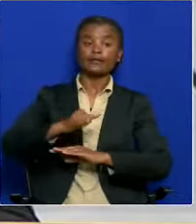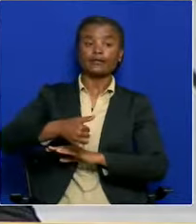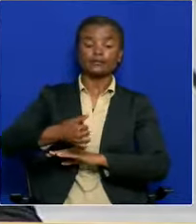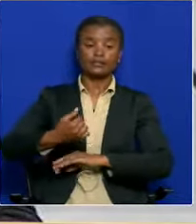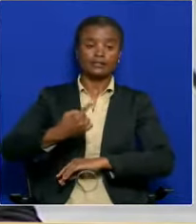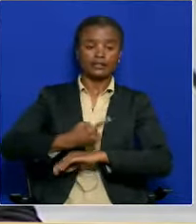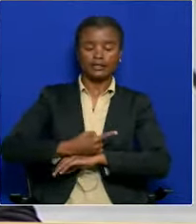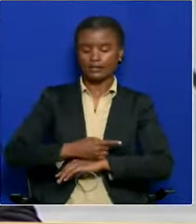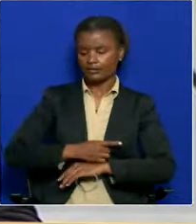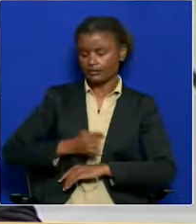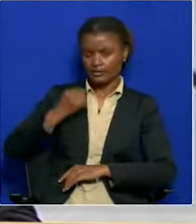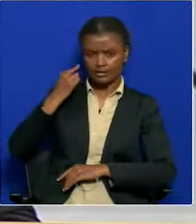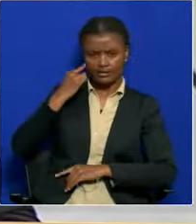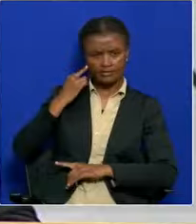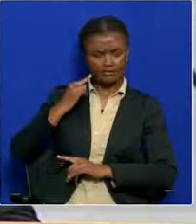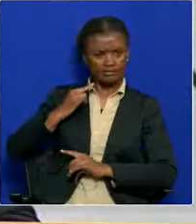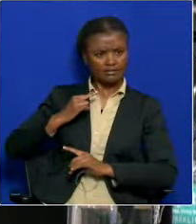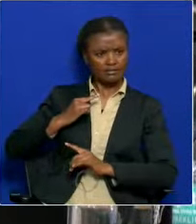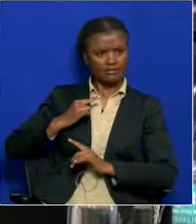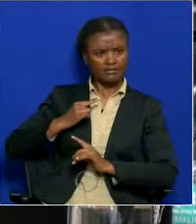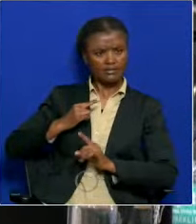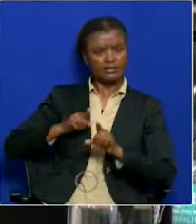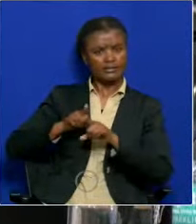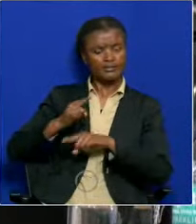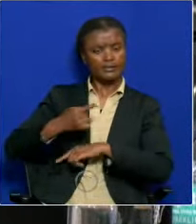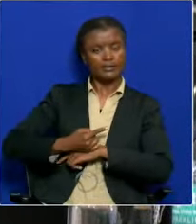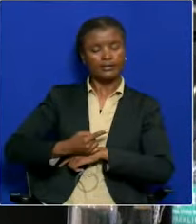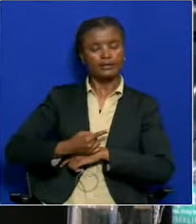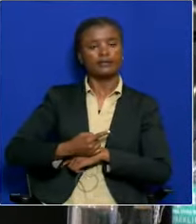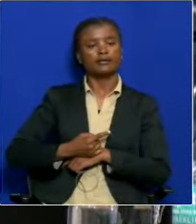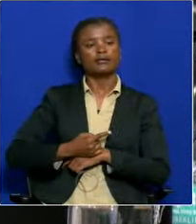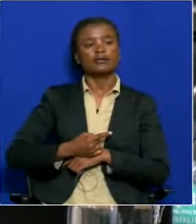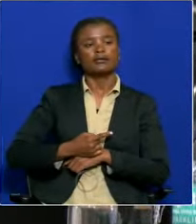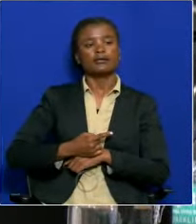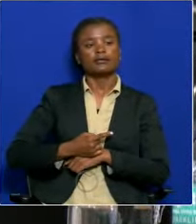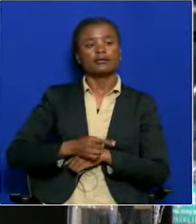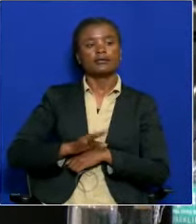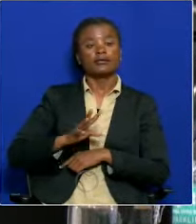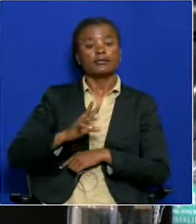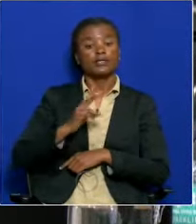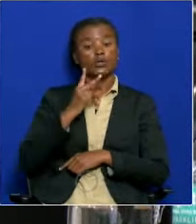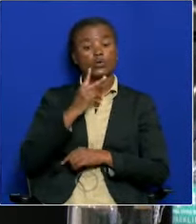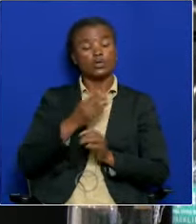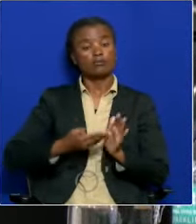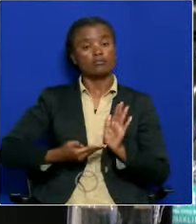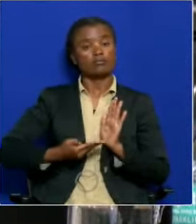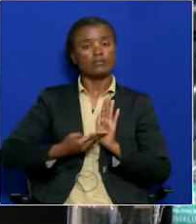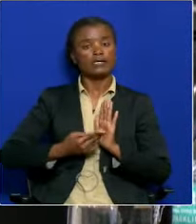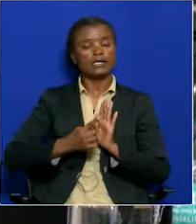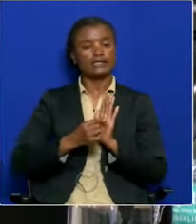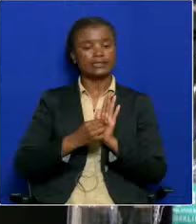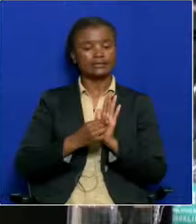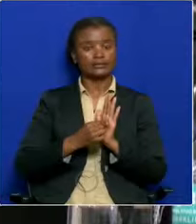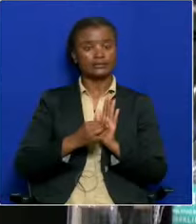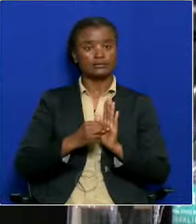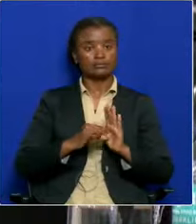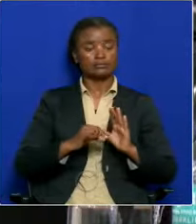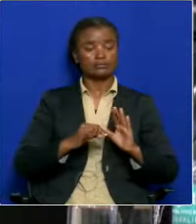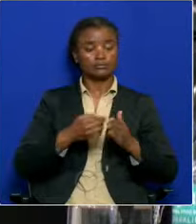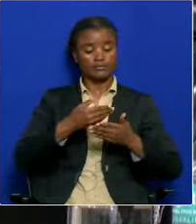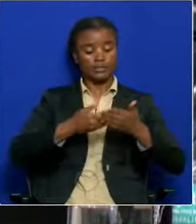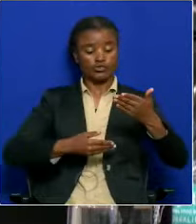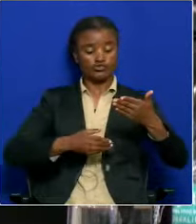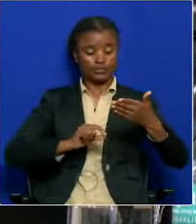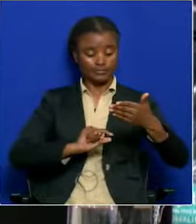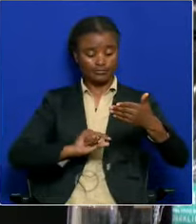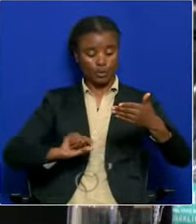day. If you look at there's a date at the bottom, 2,